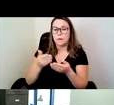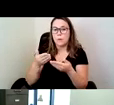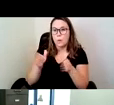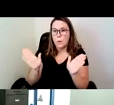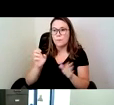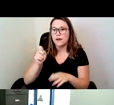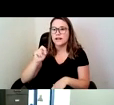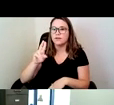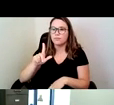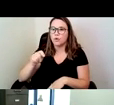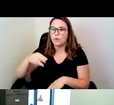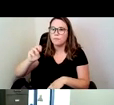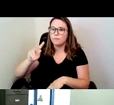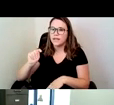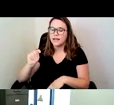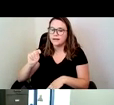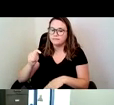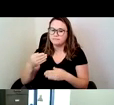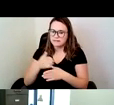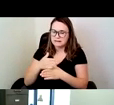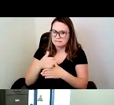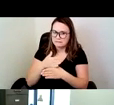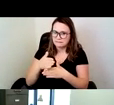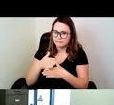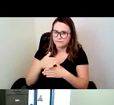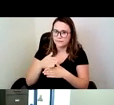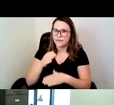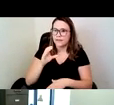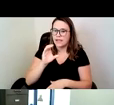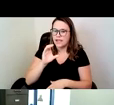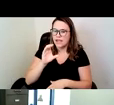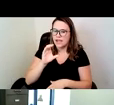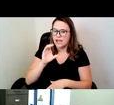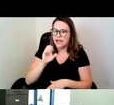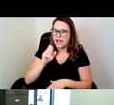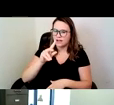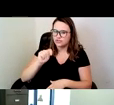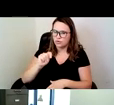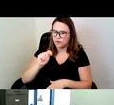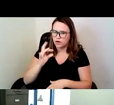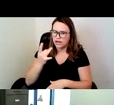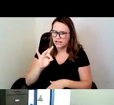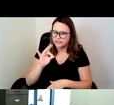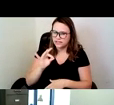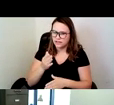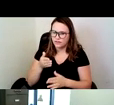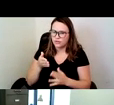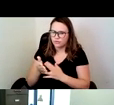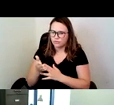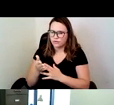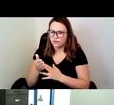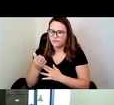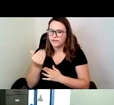which opens October 15th and runs through December 7th. Staff and